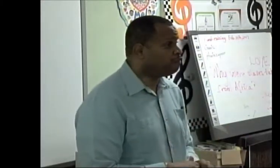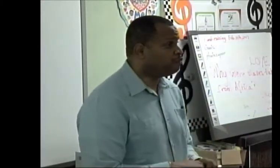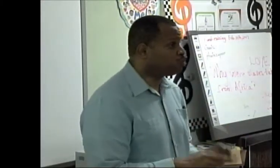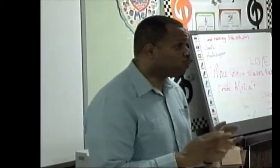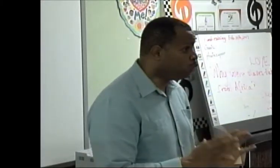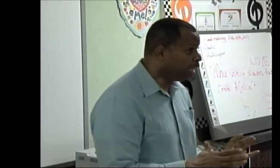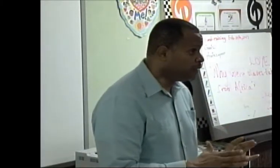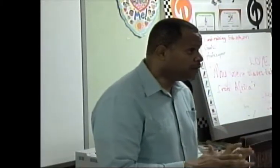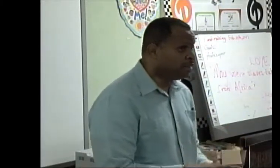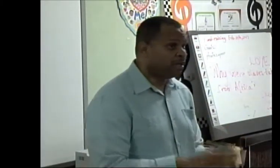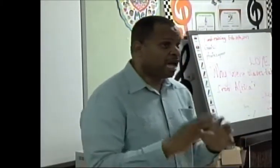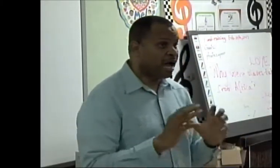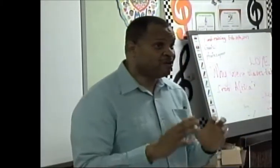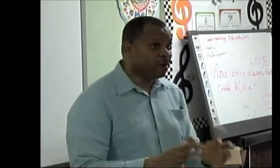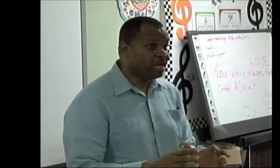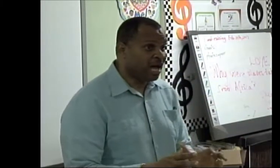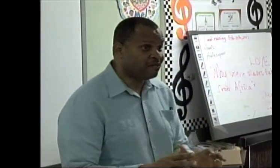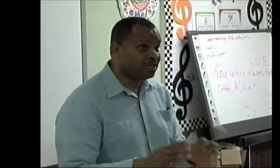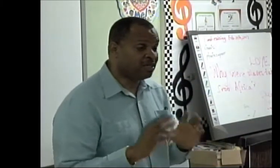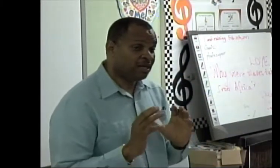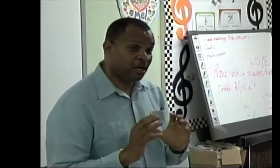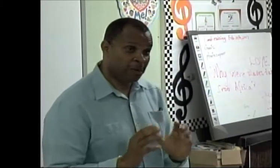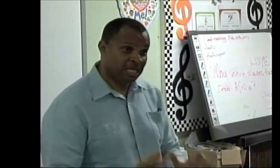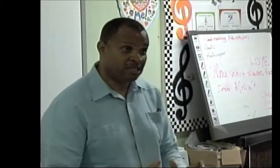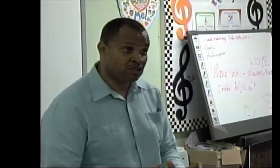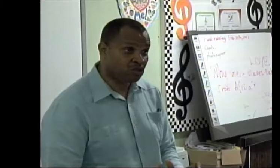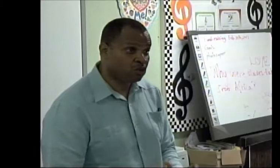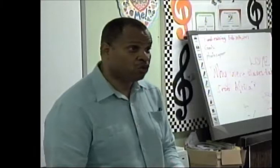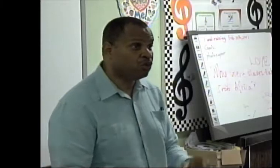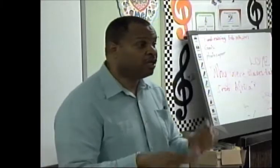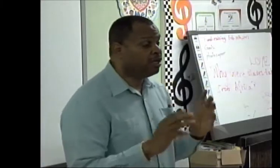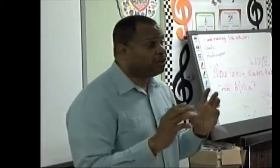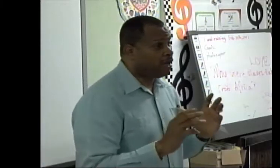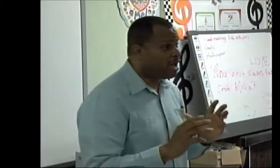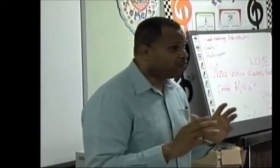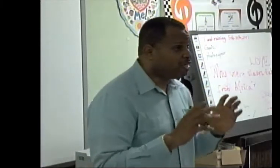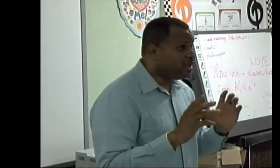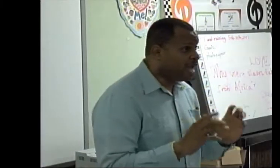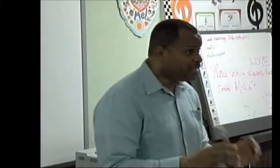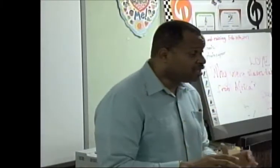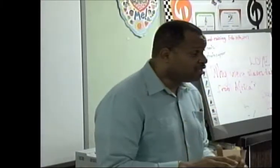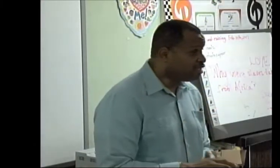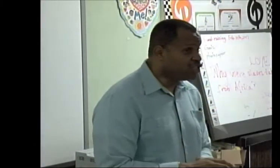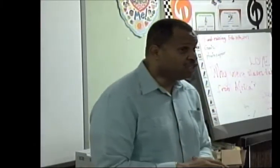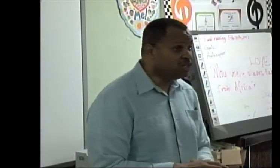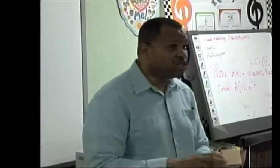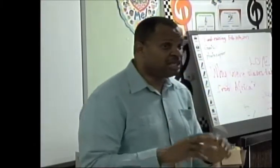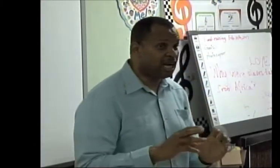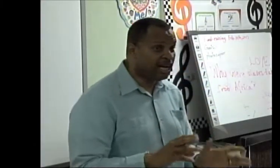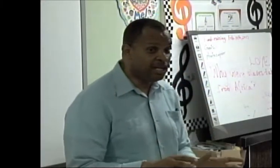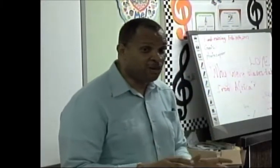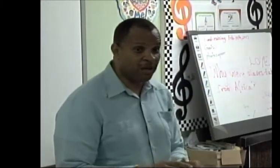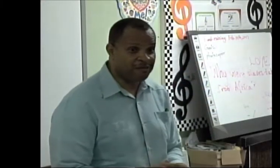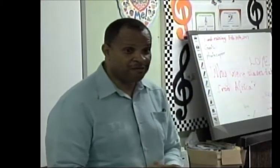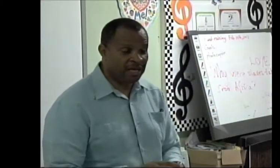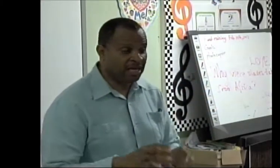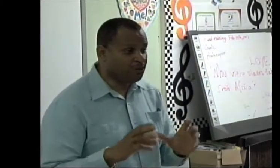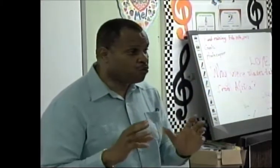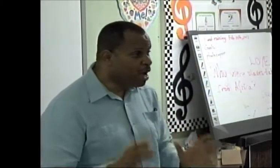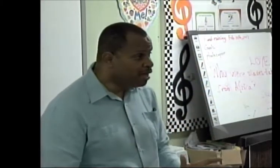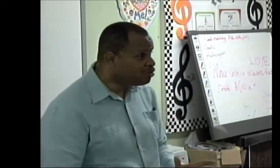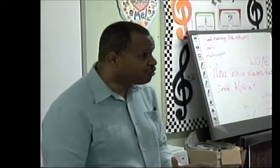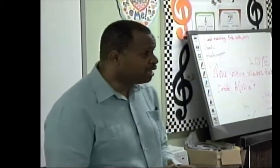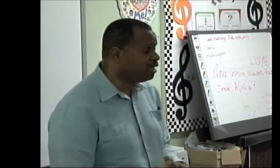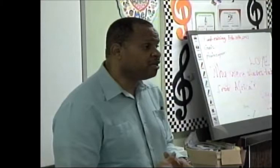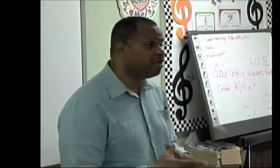of schooling, everybody having a place in school, having excellent teachers, highly